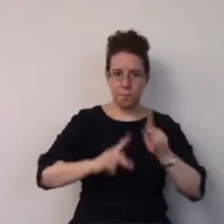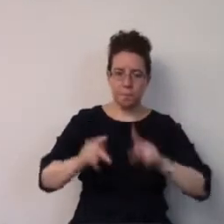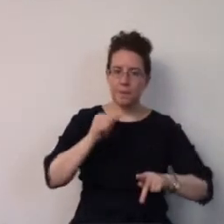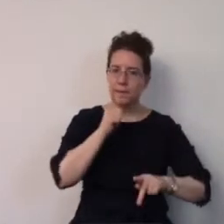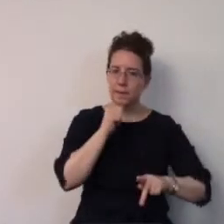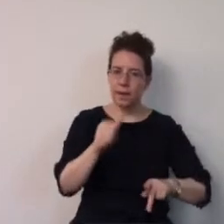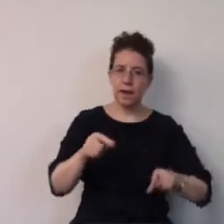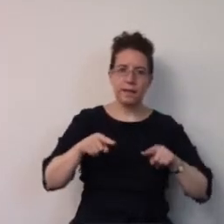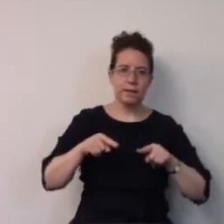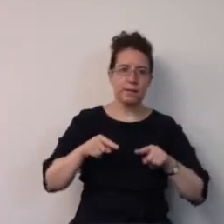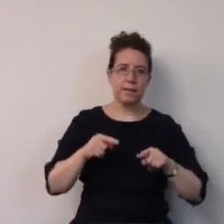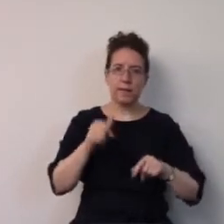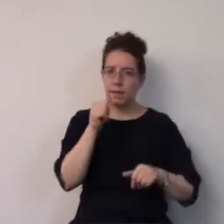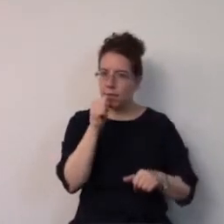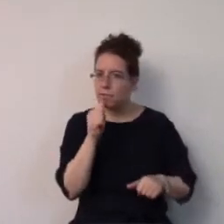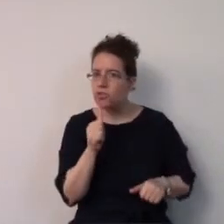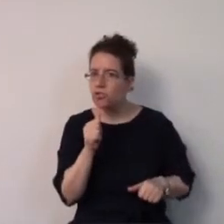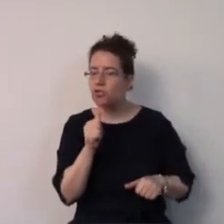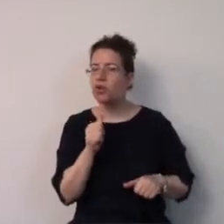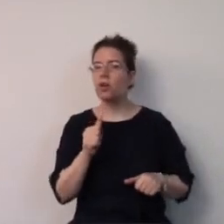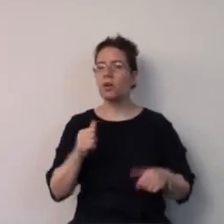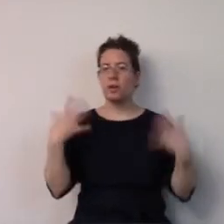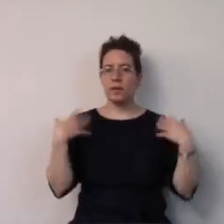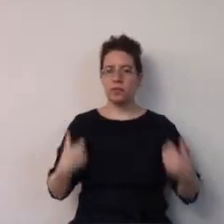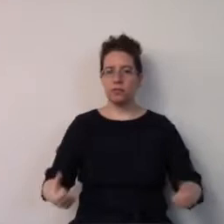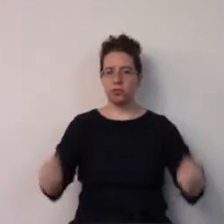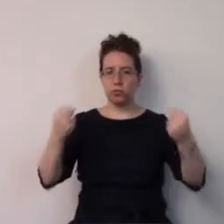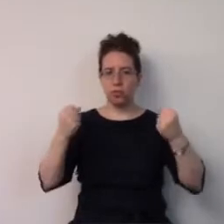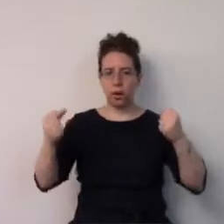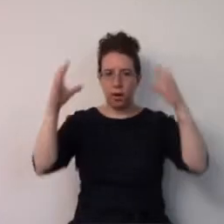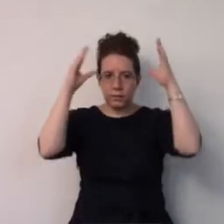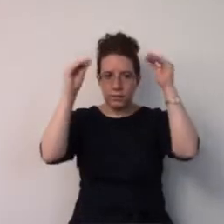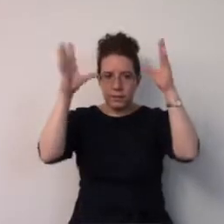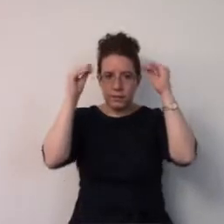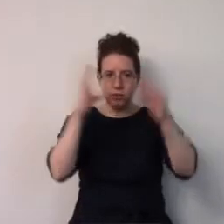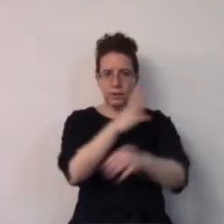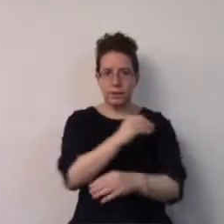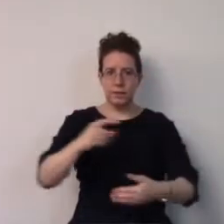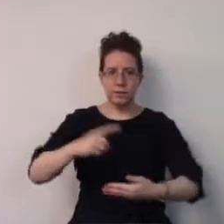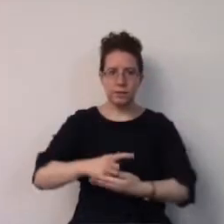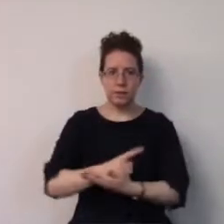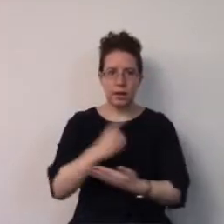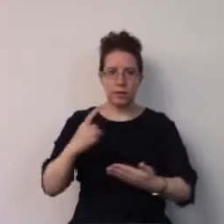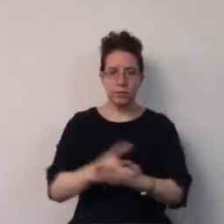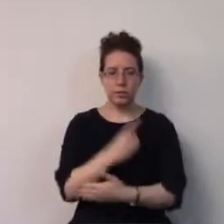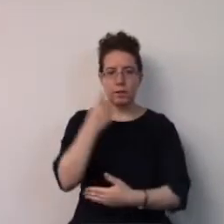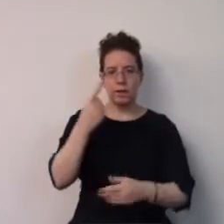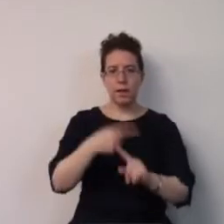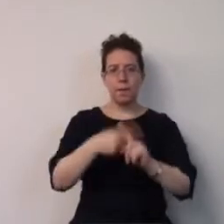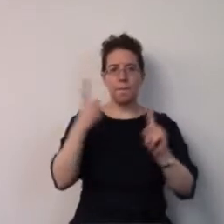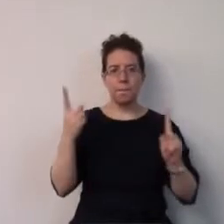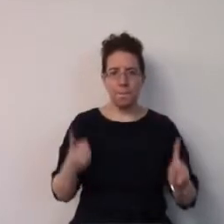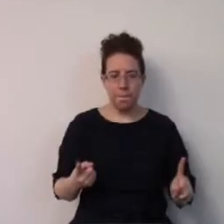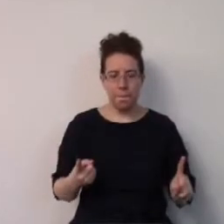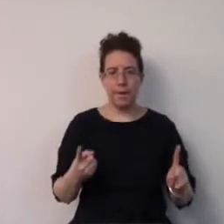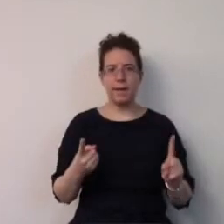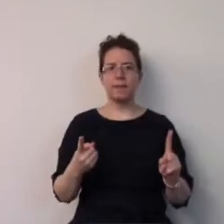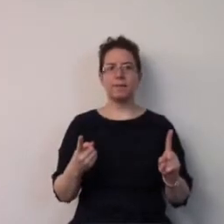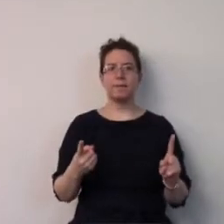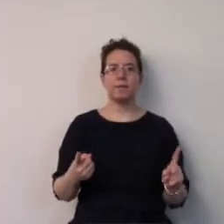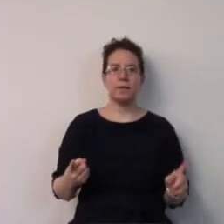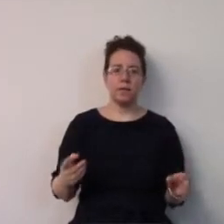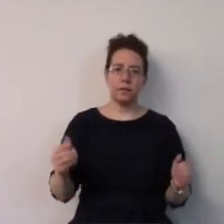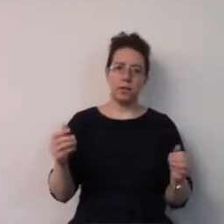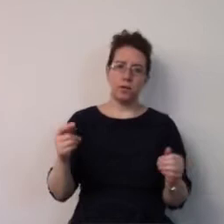lust, they'll heap to themselves teachers having itching ears. Teachers, if I had